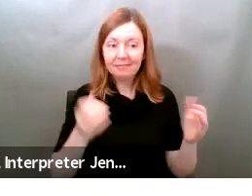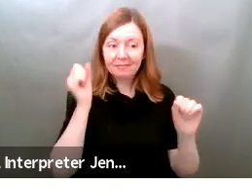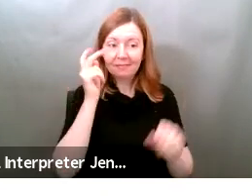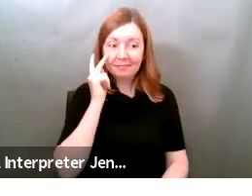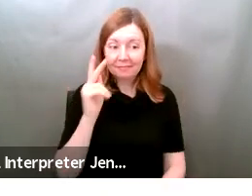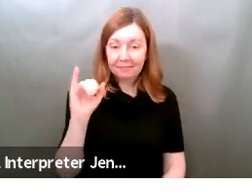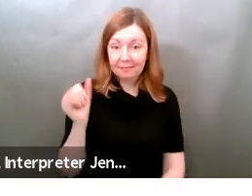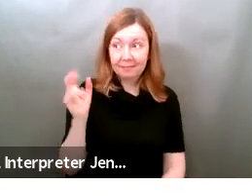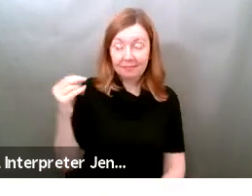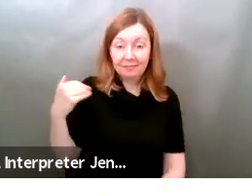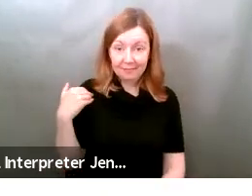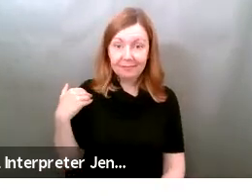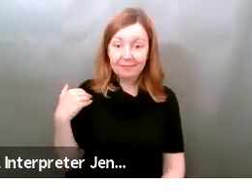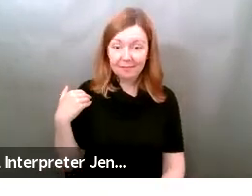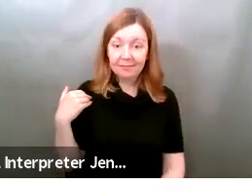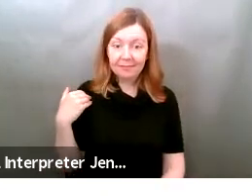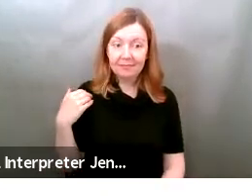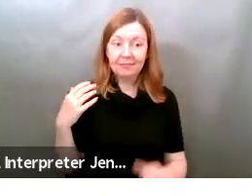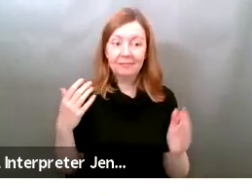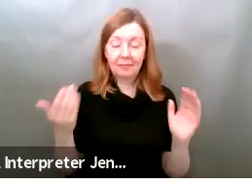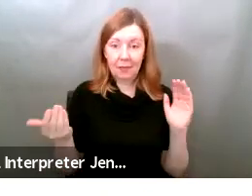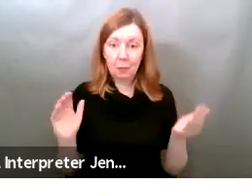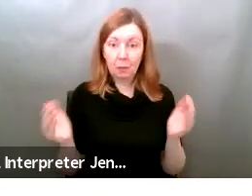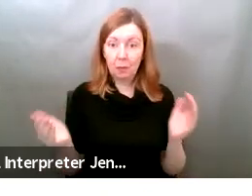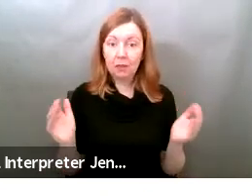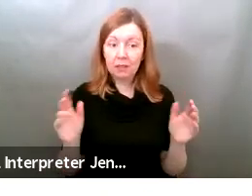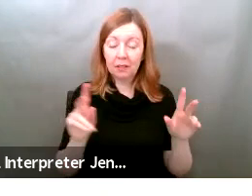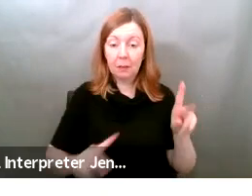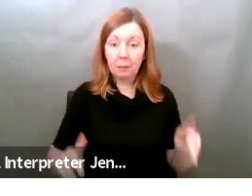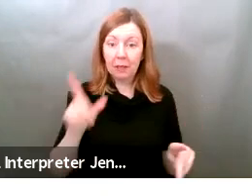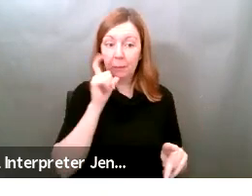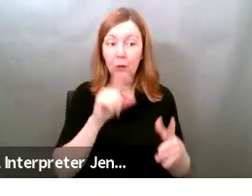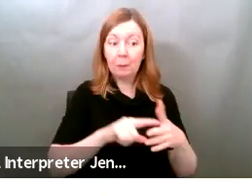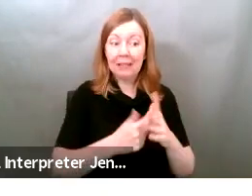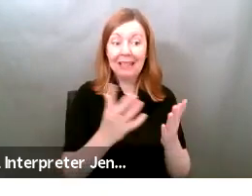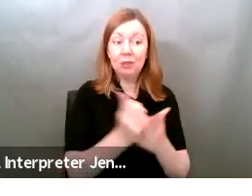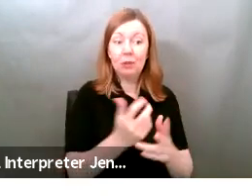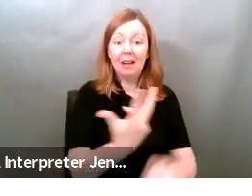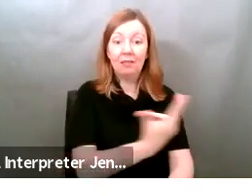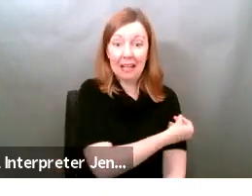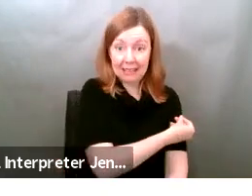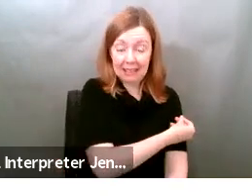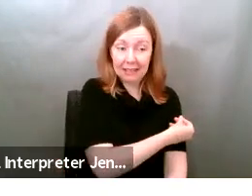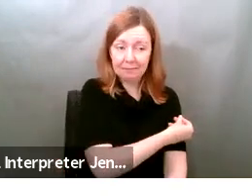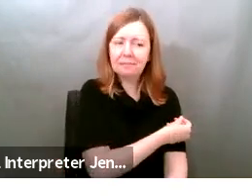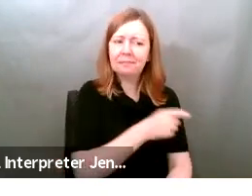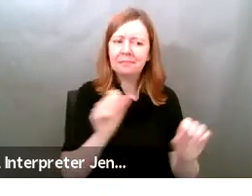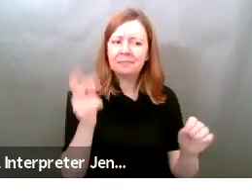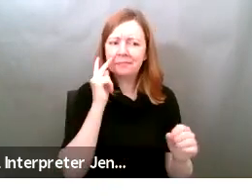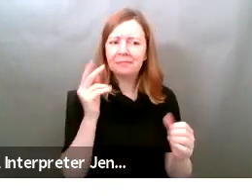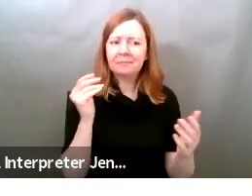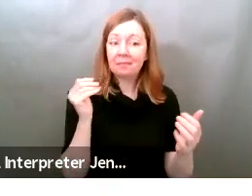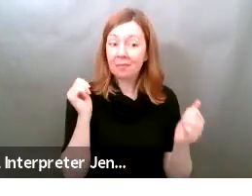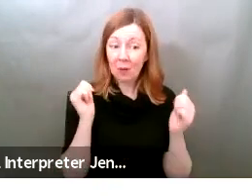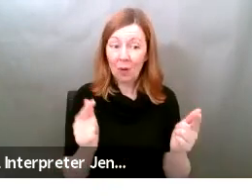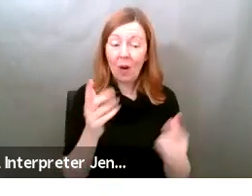in January, the proportion of people who are beginning to get vaccinated. And you can see that almost all